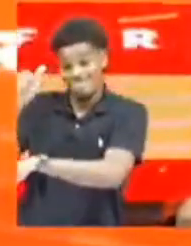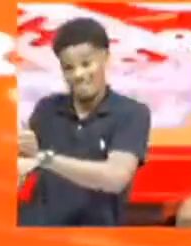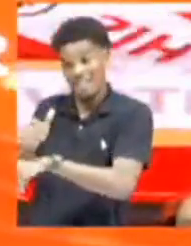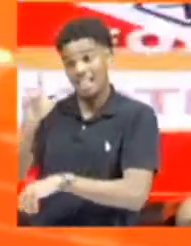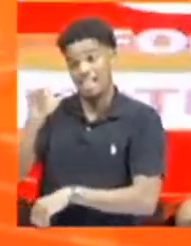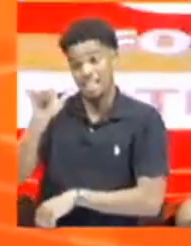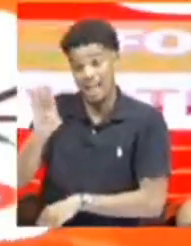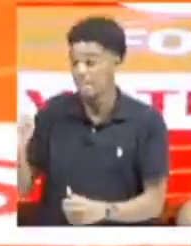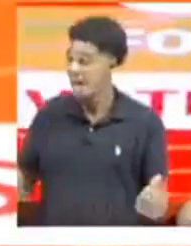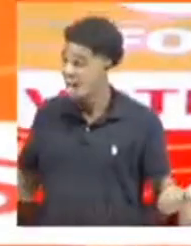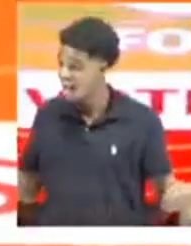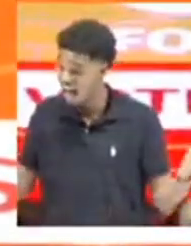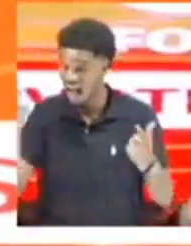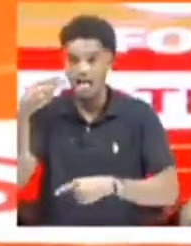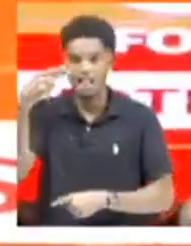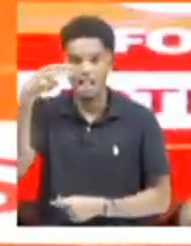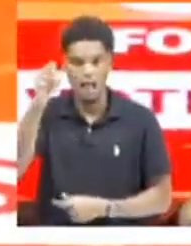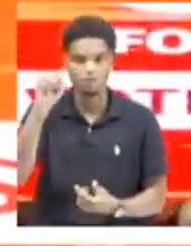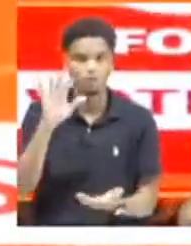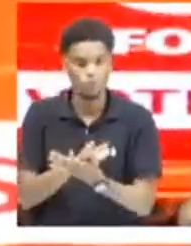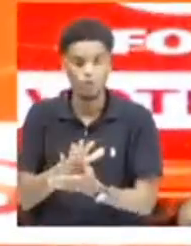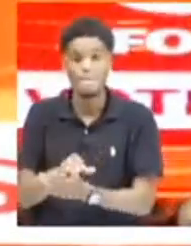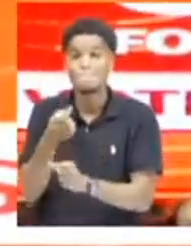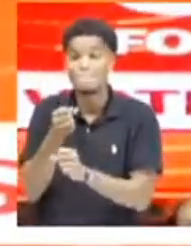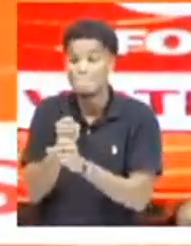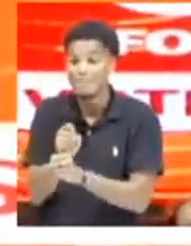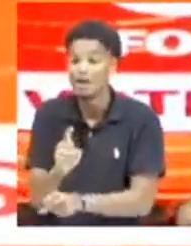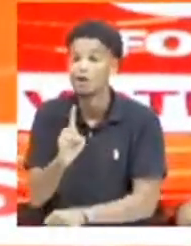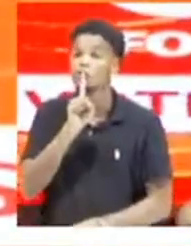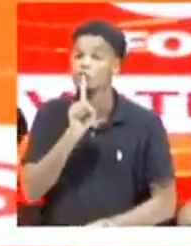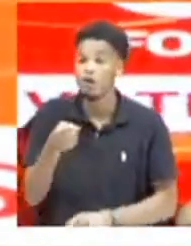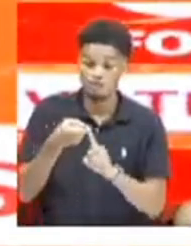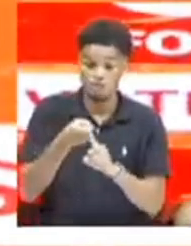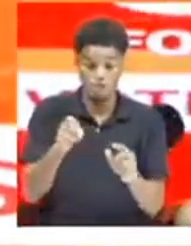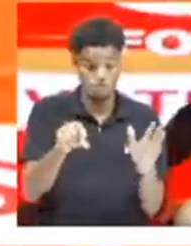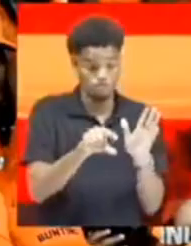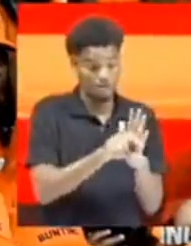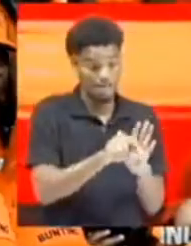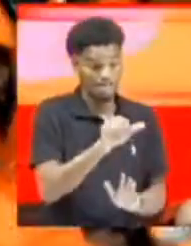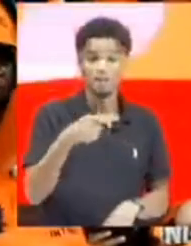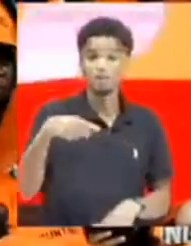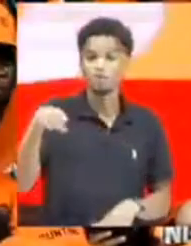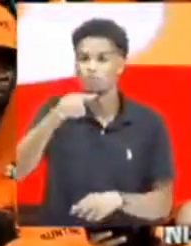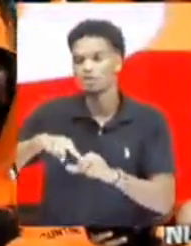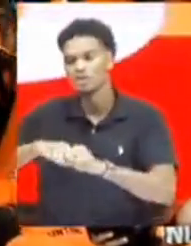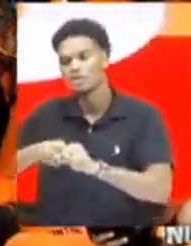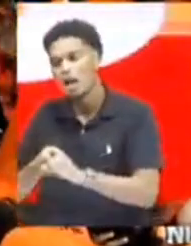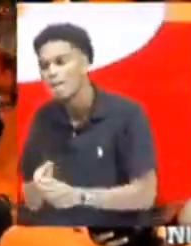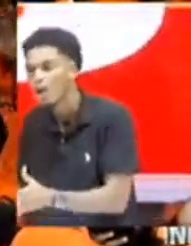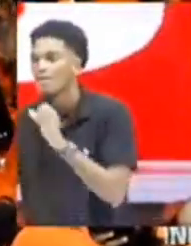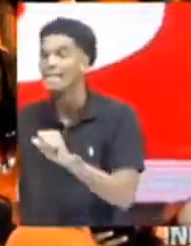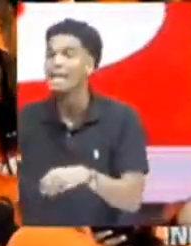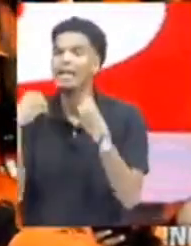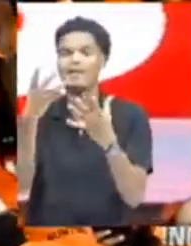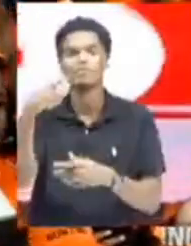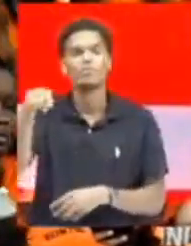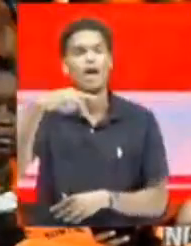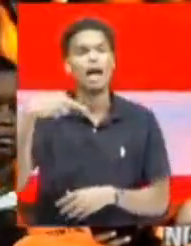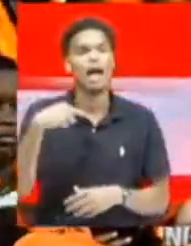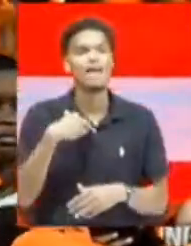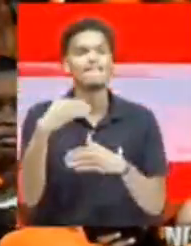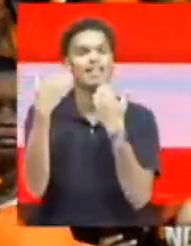sure that from 10th grade you start a pathway that will give you a level 4 in heart by the time you